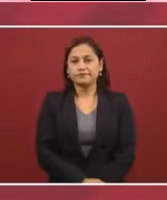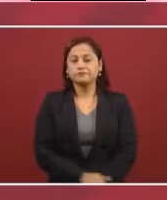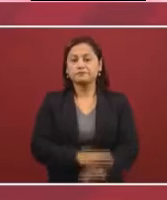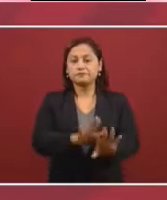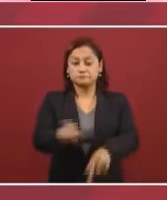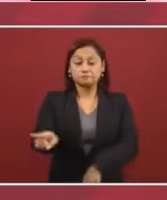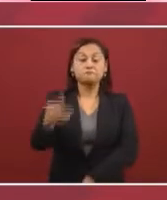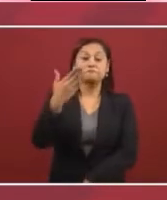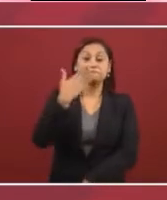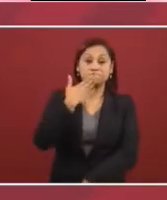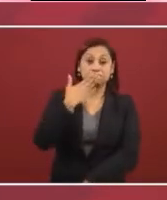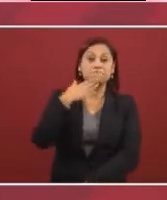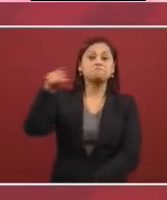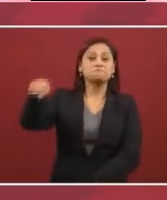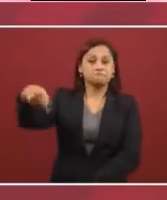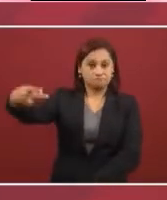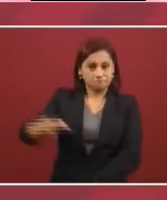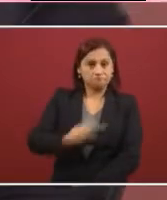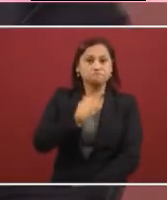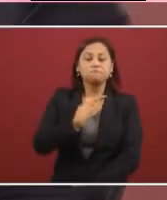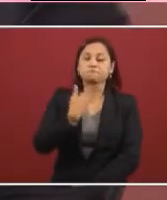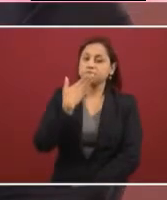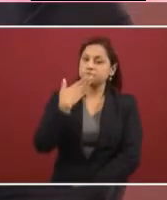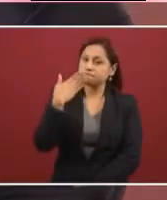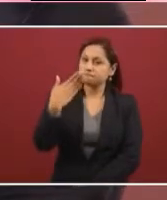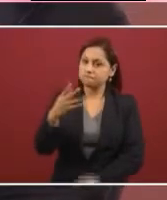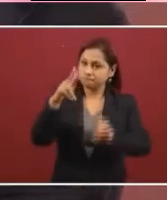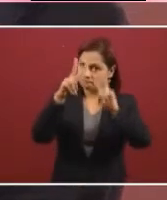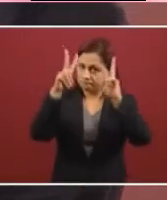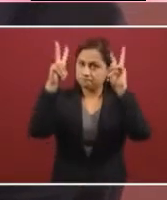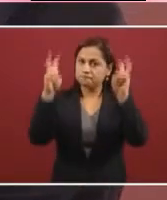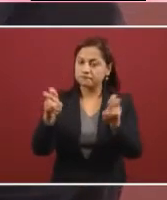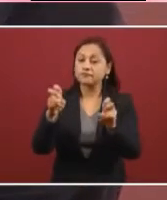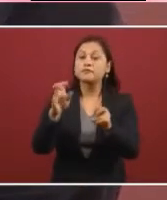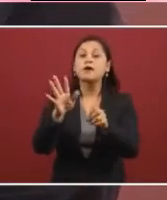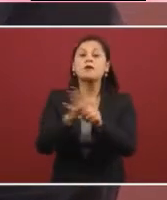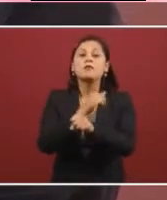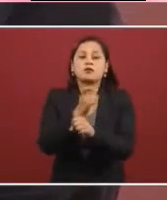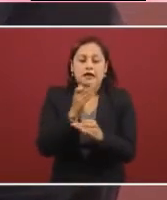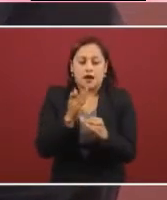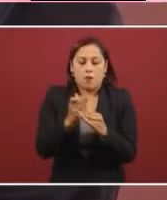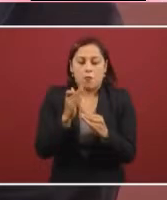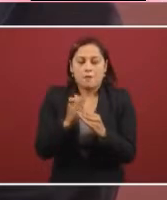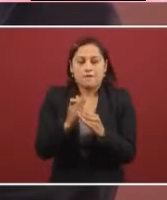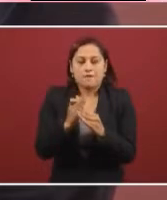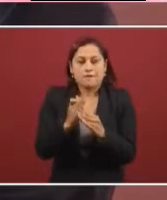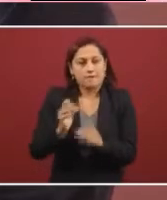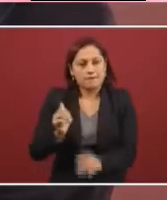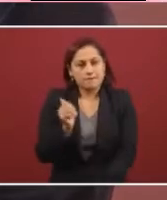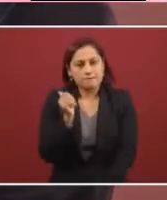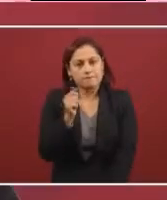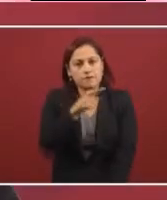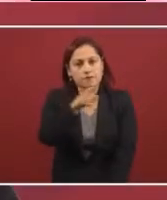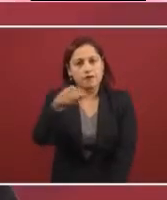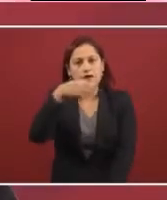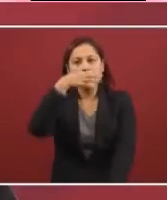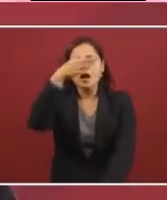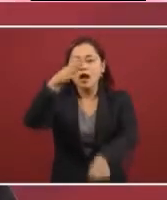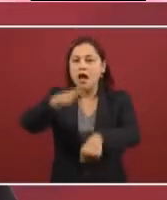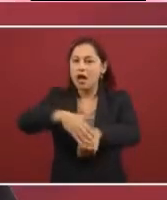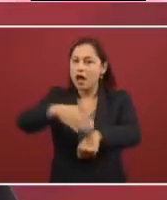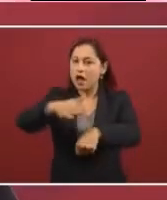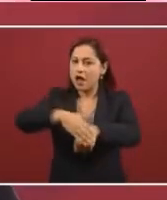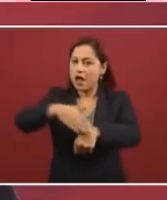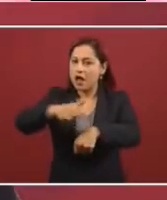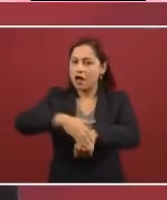I'm glad that you're asking this, Carmen, regarding this, because I'm making a call out